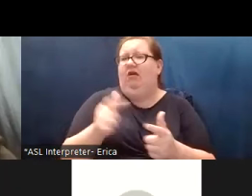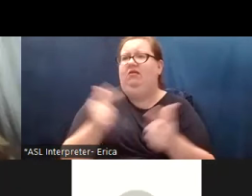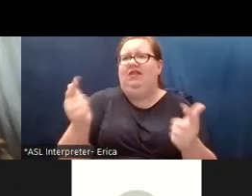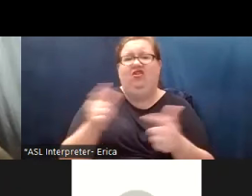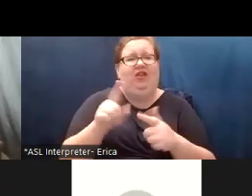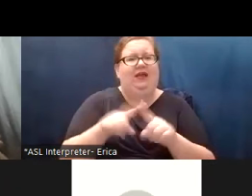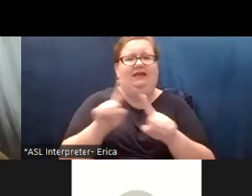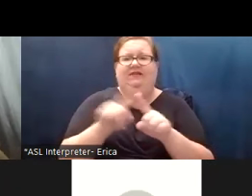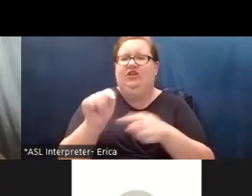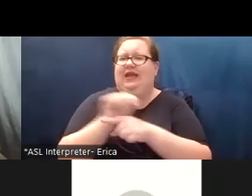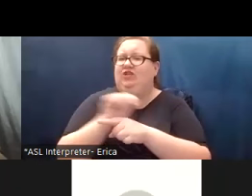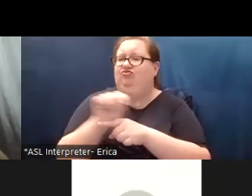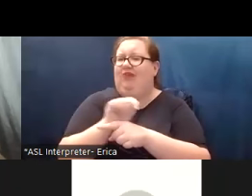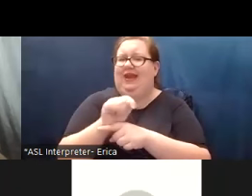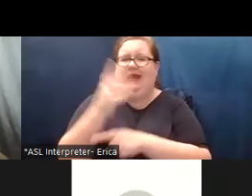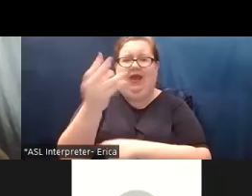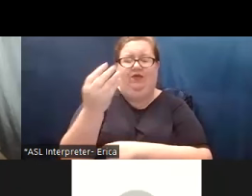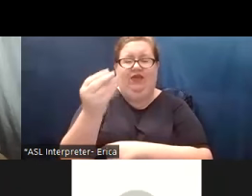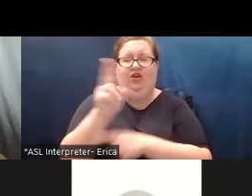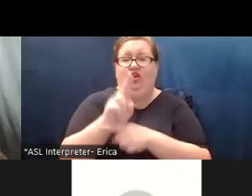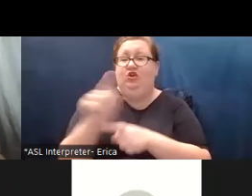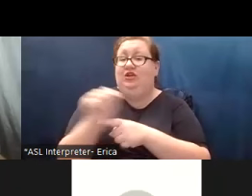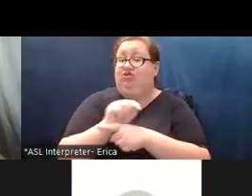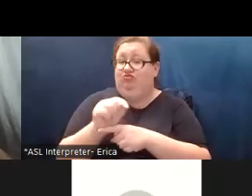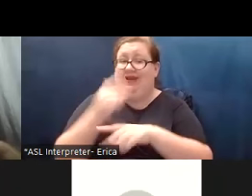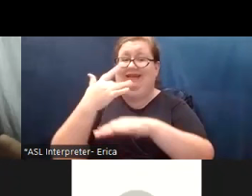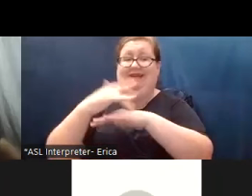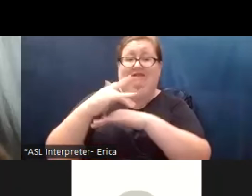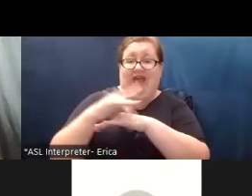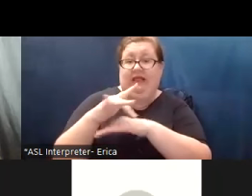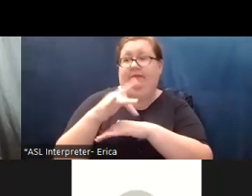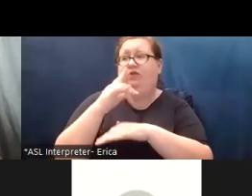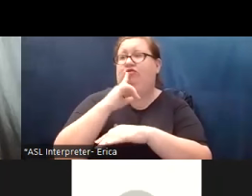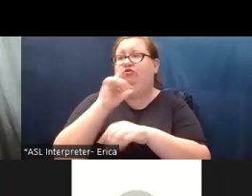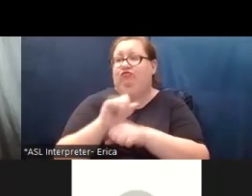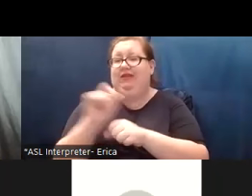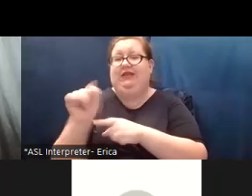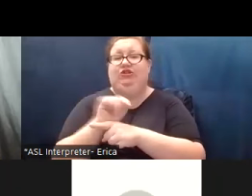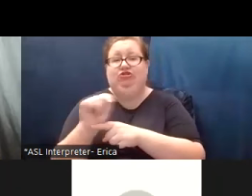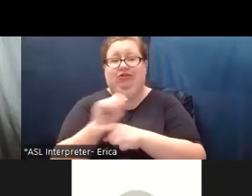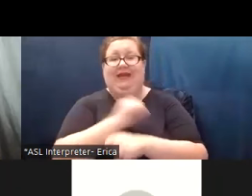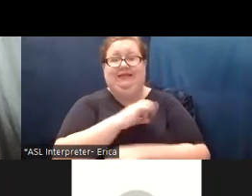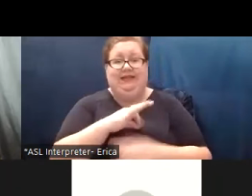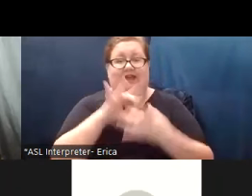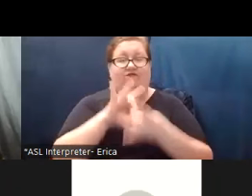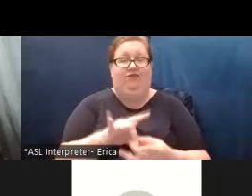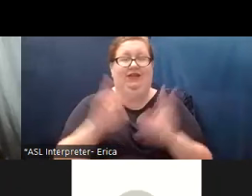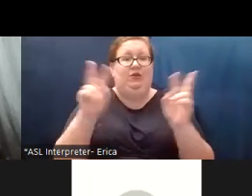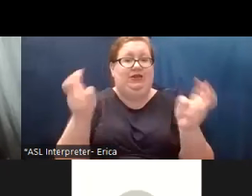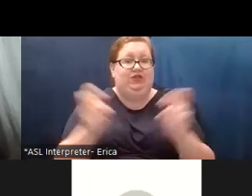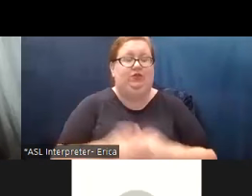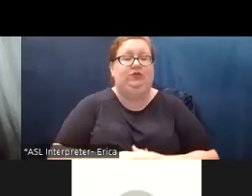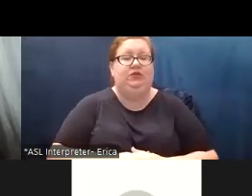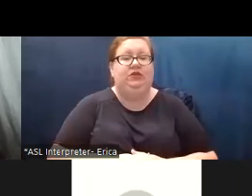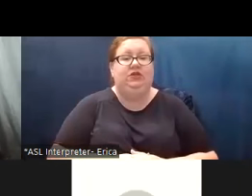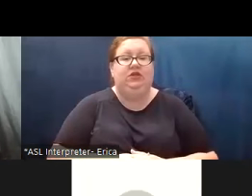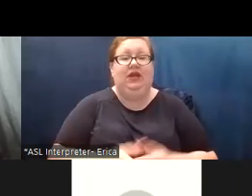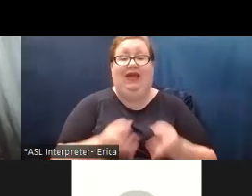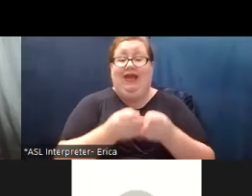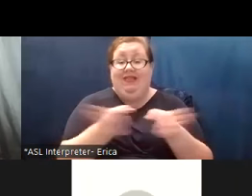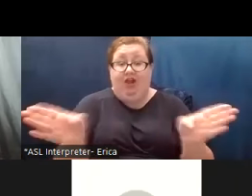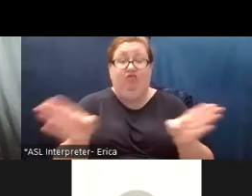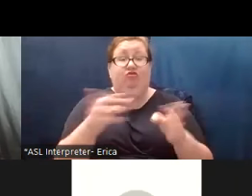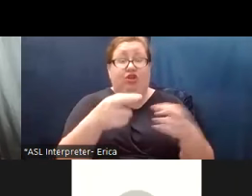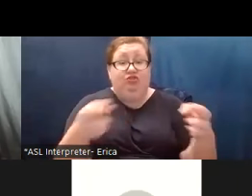out there, and using the, trainings that are available to really, train staff on these issues. And then across the region,